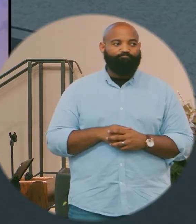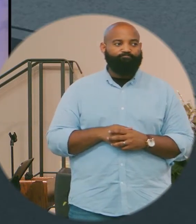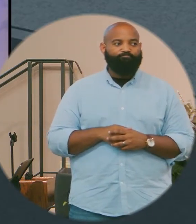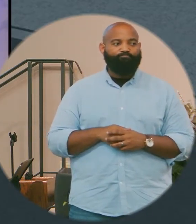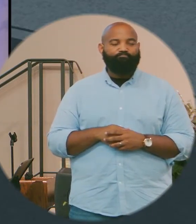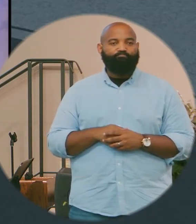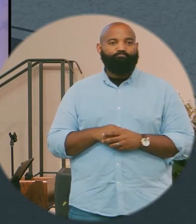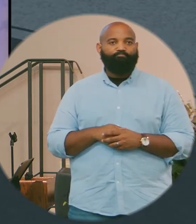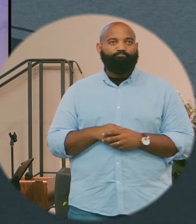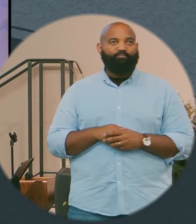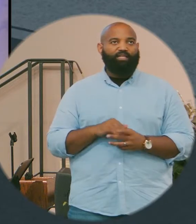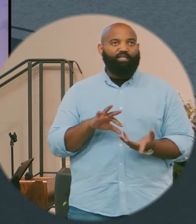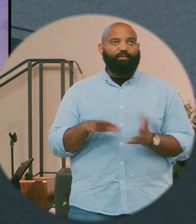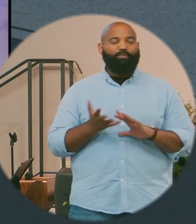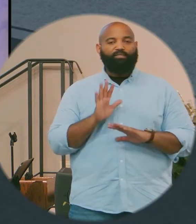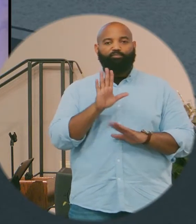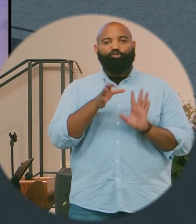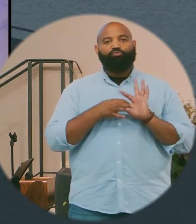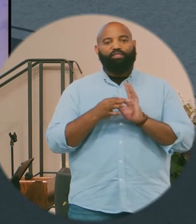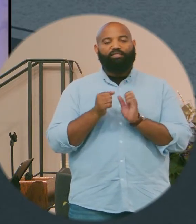and it tainted your relationship?